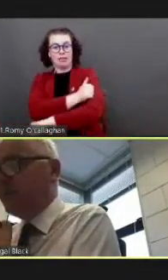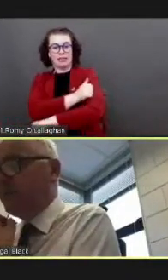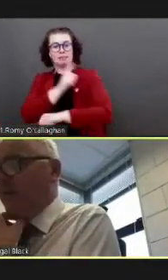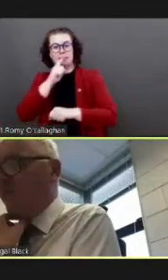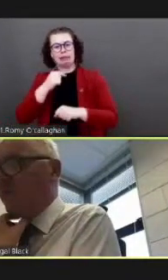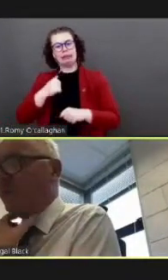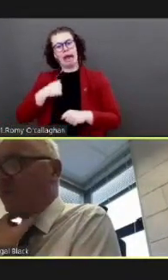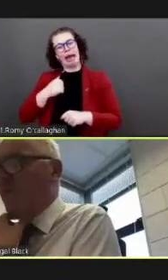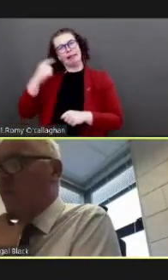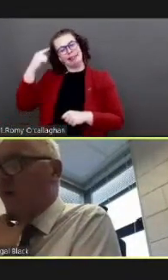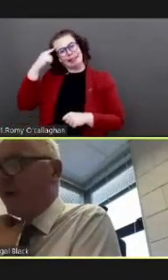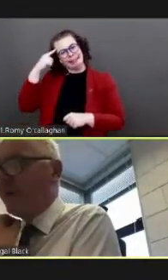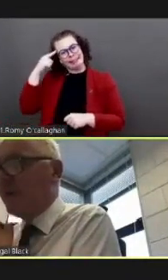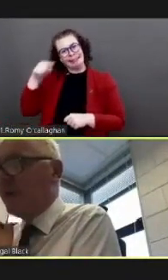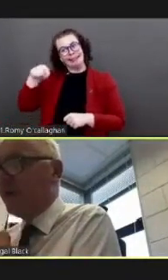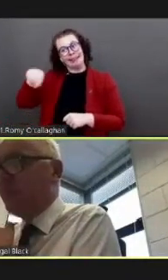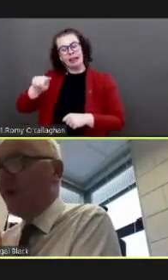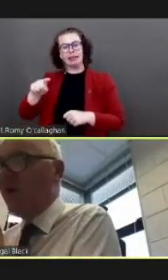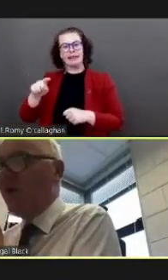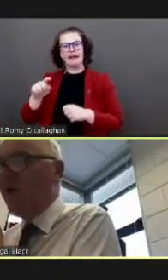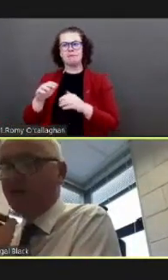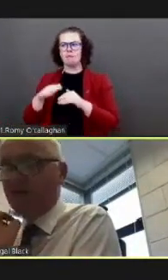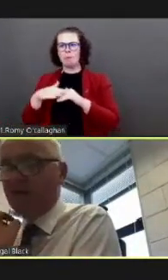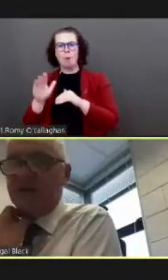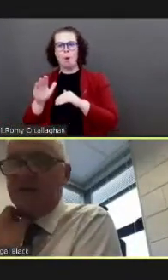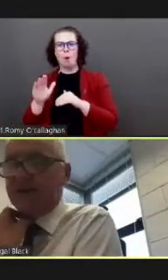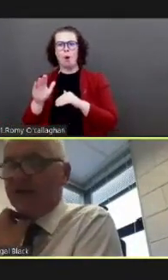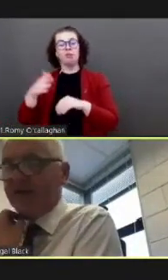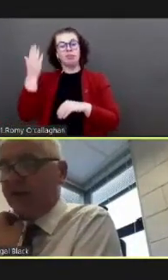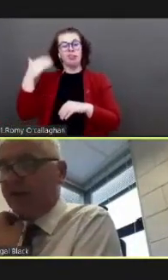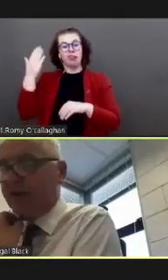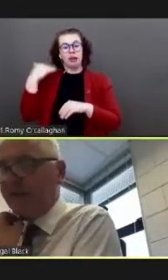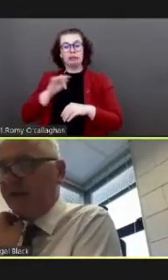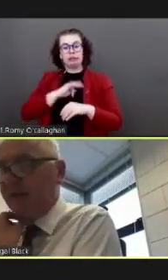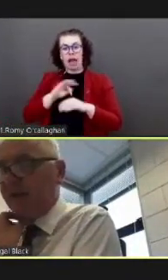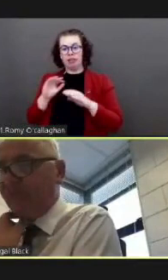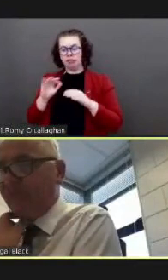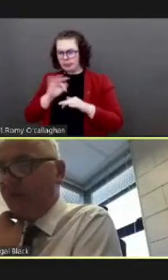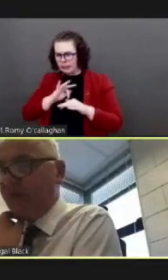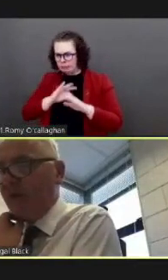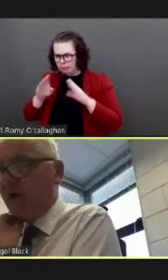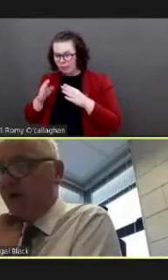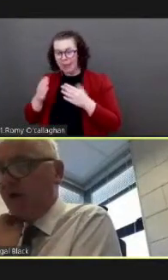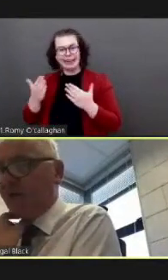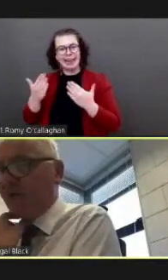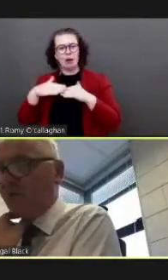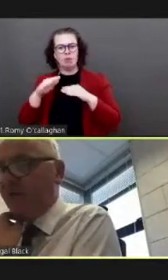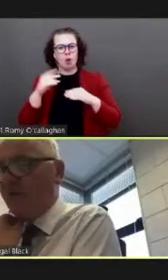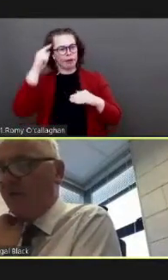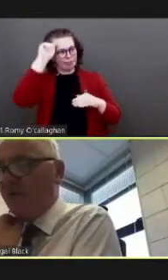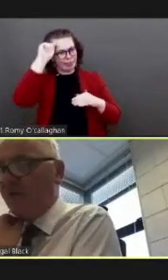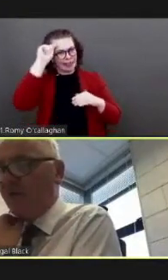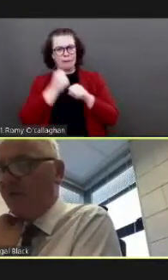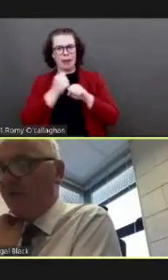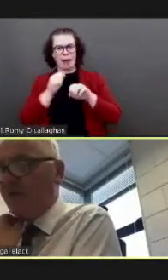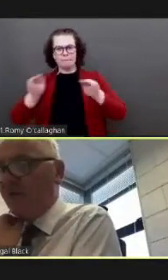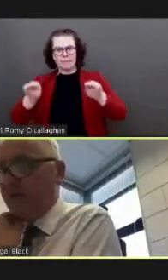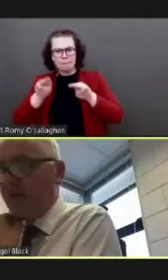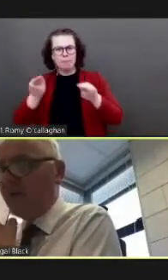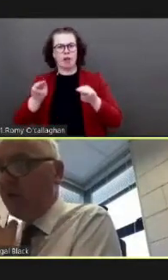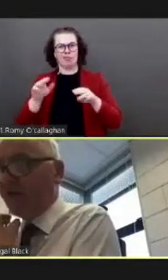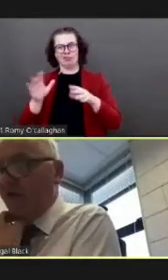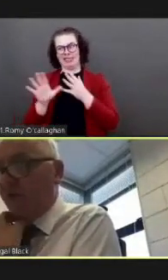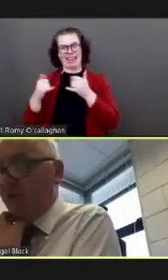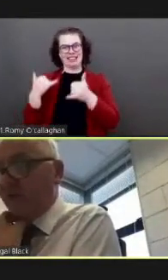have come some way in being more outward looking in the last decade. I suppose we take the view that, you